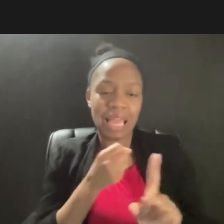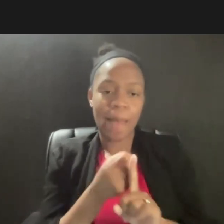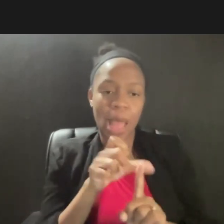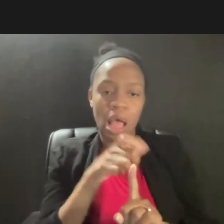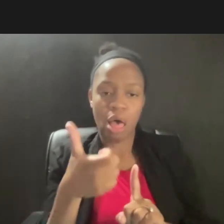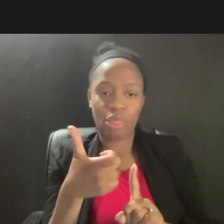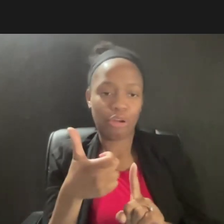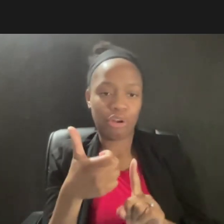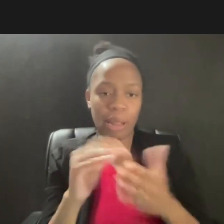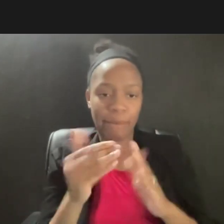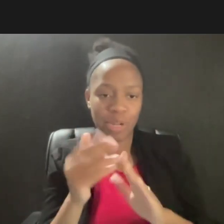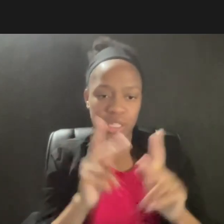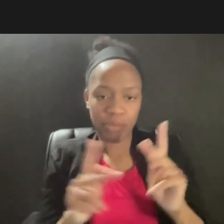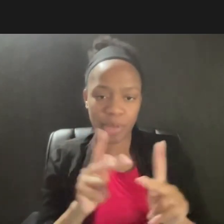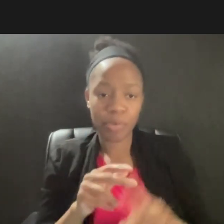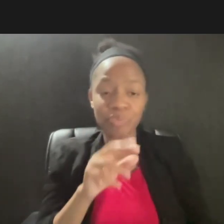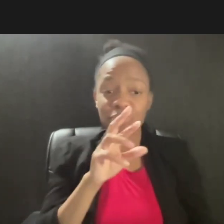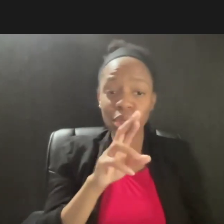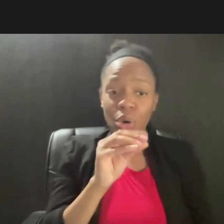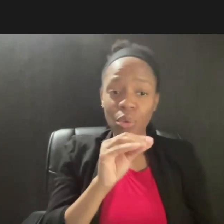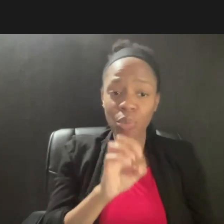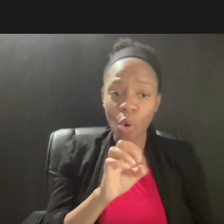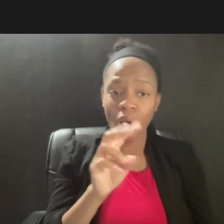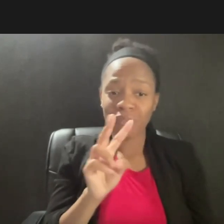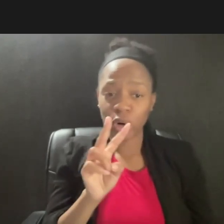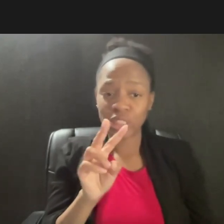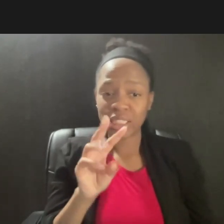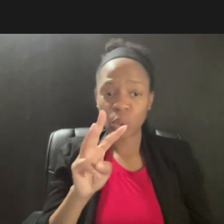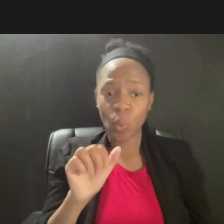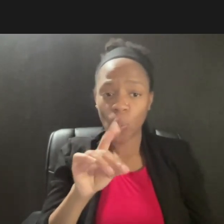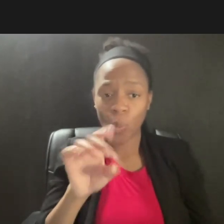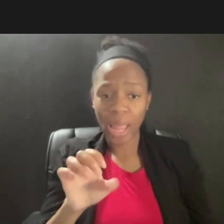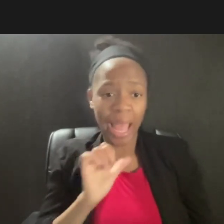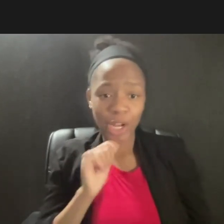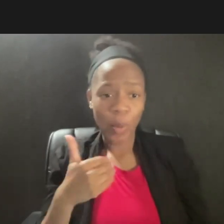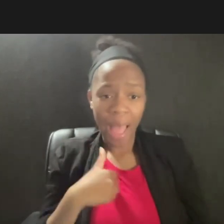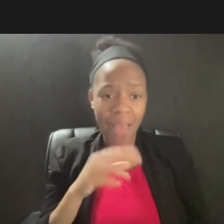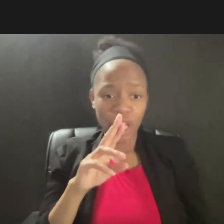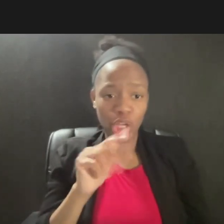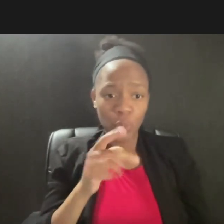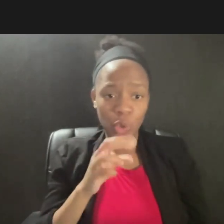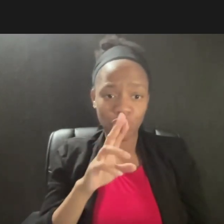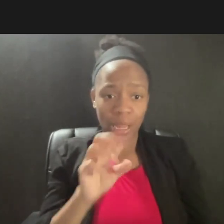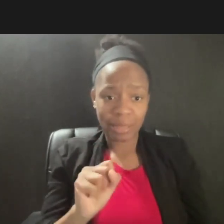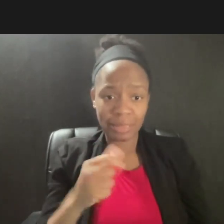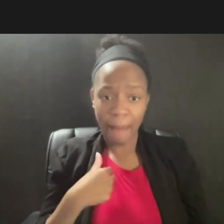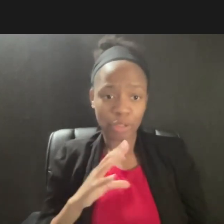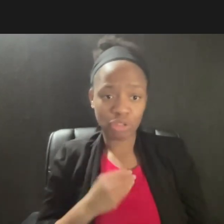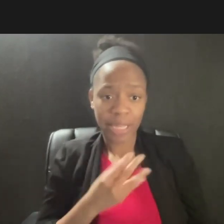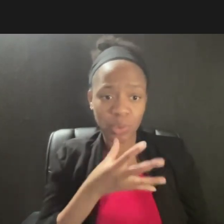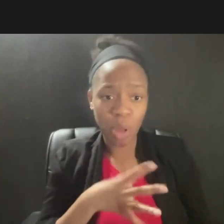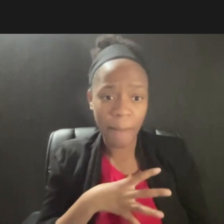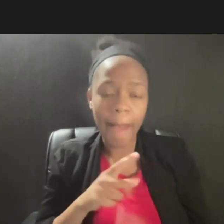people. Roe versus Wade, I don't have a uterus. I'm a trans woman. I don't have a uterus. But I